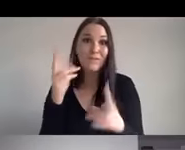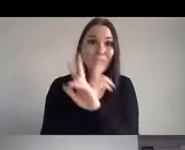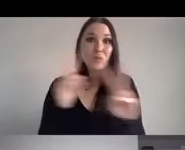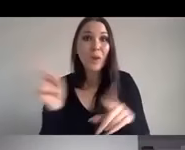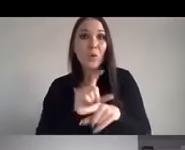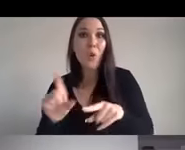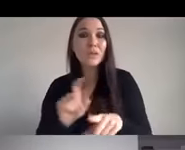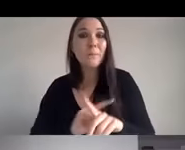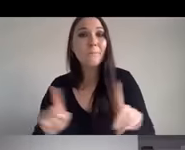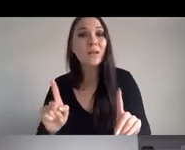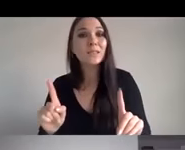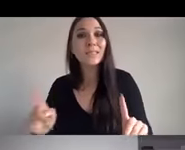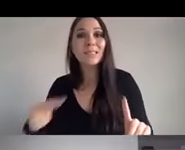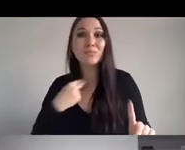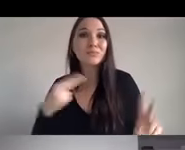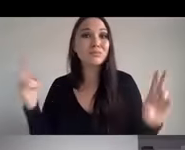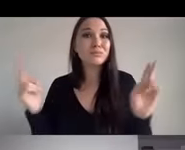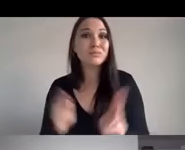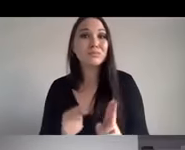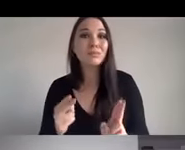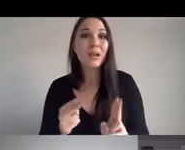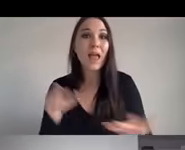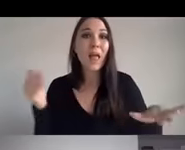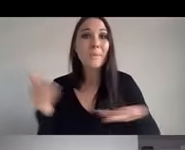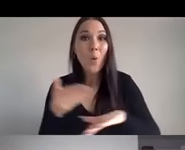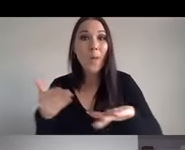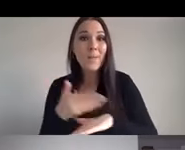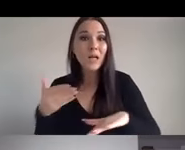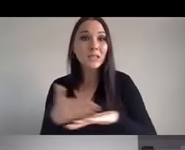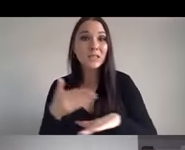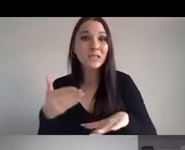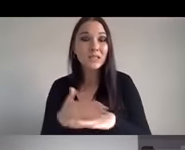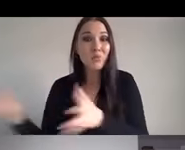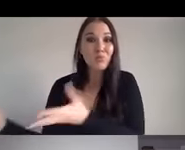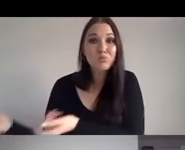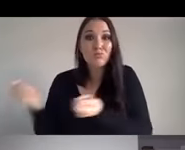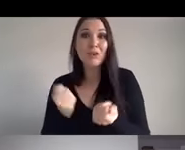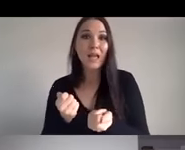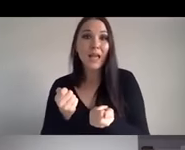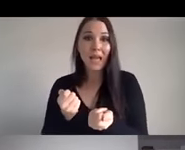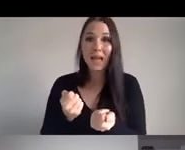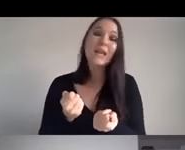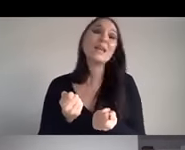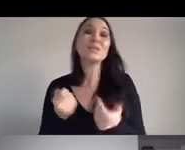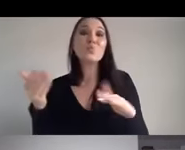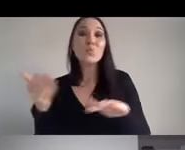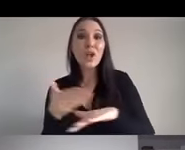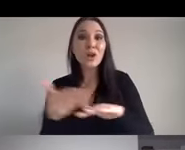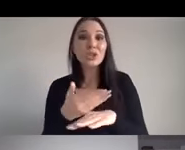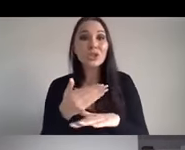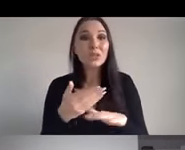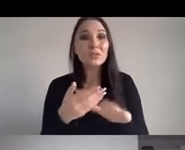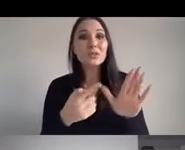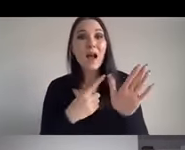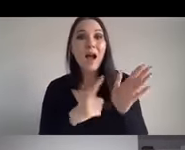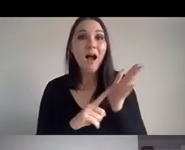lacking, maybe without saying it, but the fundamentals of deployment of and bringing algorithms into production. But when they